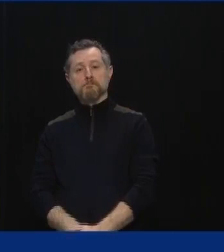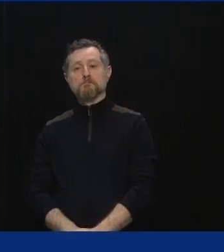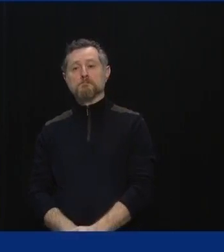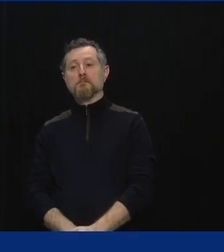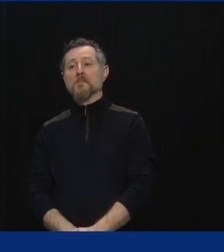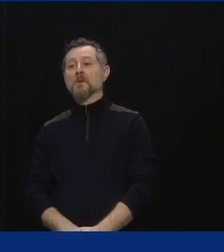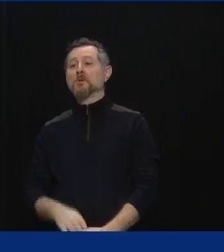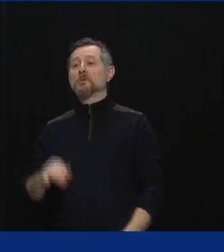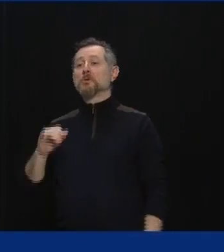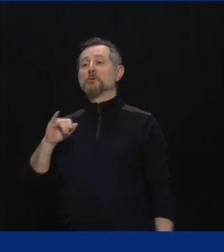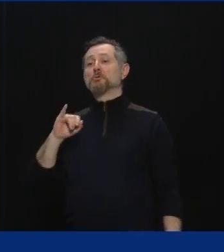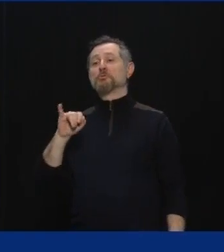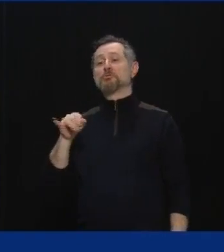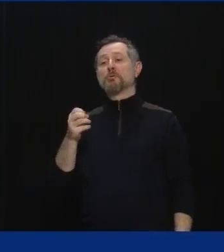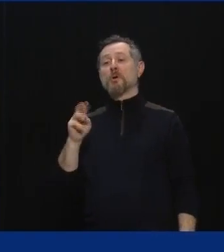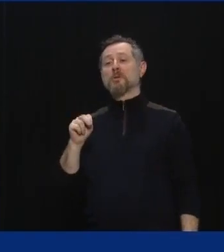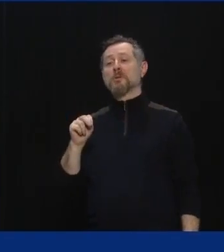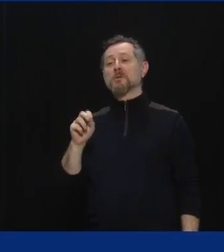Jason Loop, Johnson Loop,